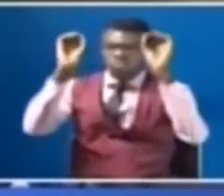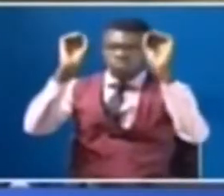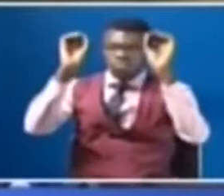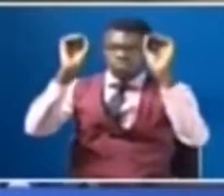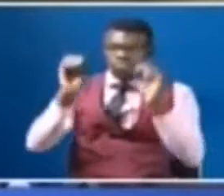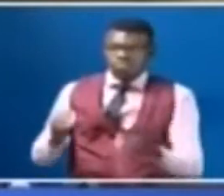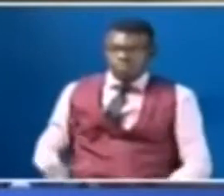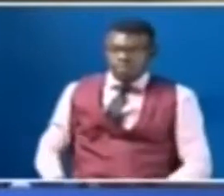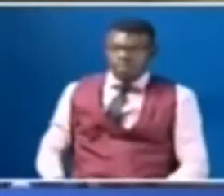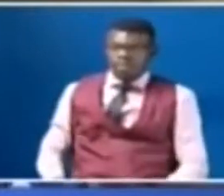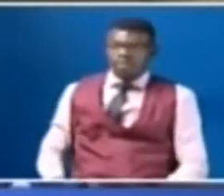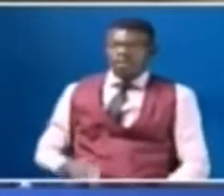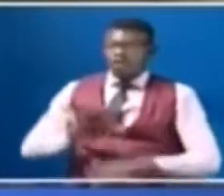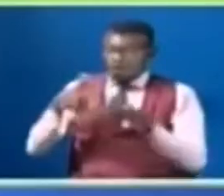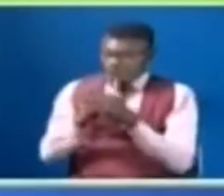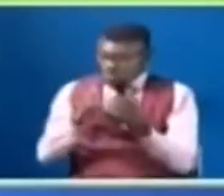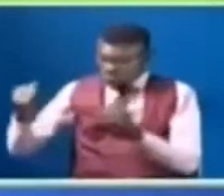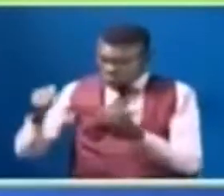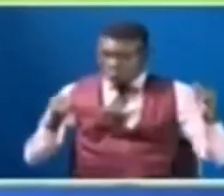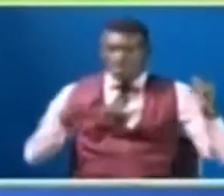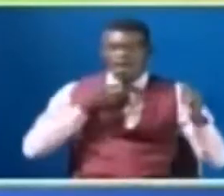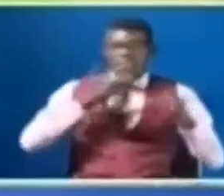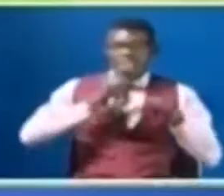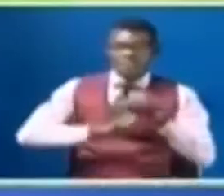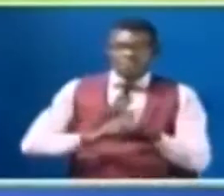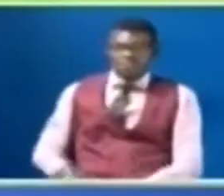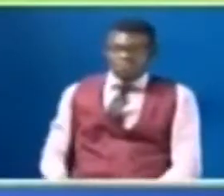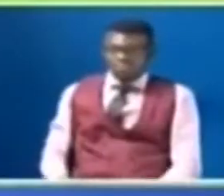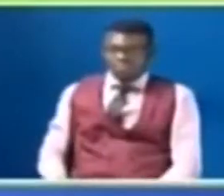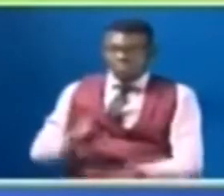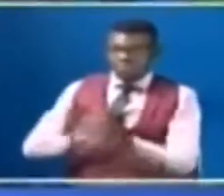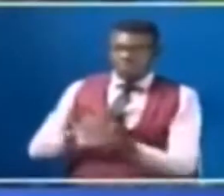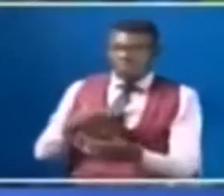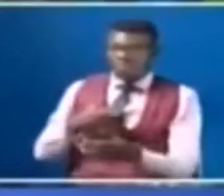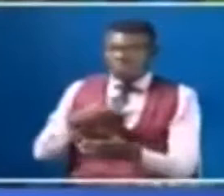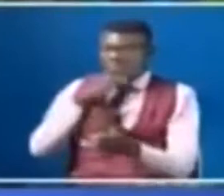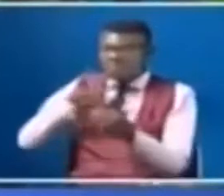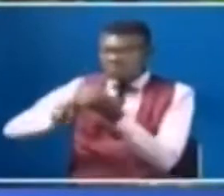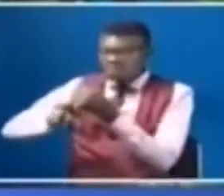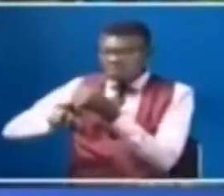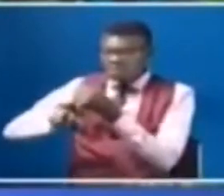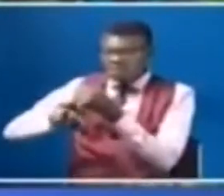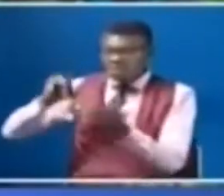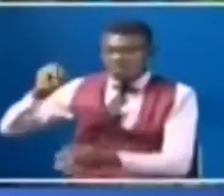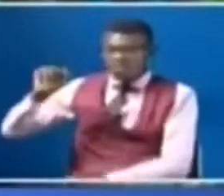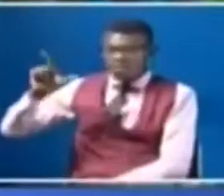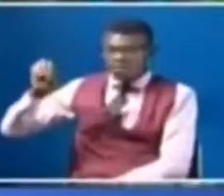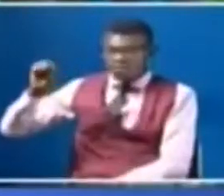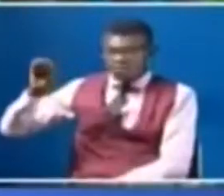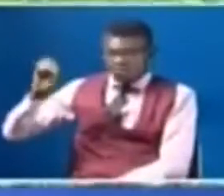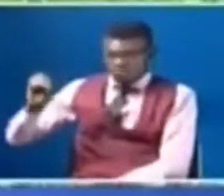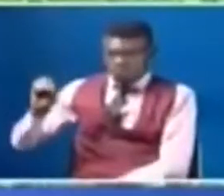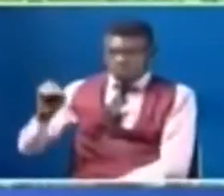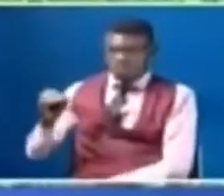accused are given time to answer. When it's time for Malombo's husband to present his side of the case, he asks for